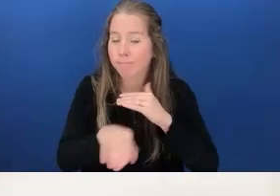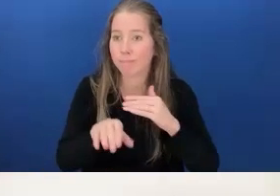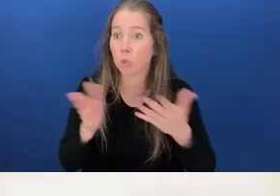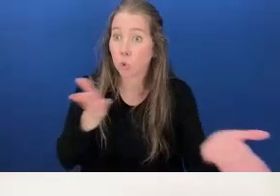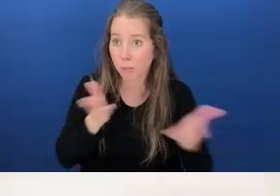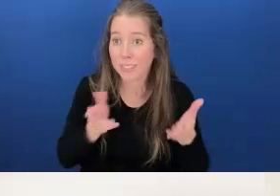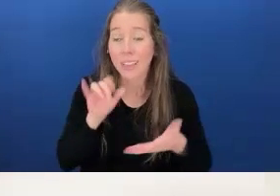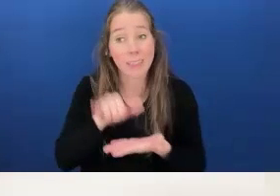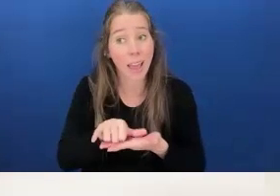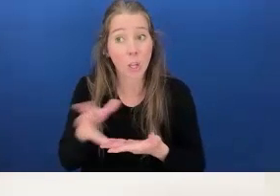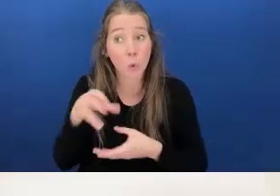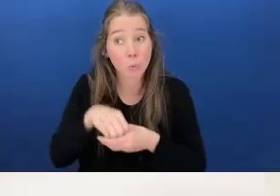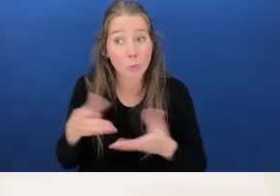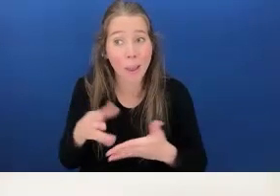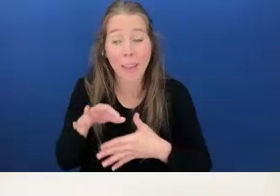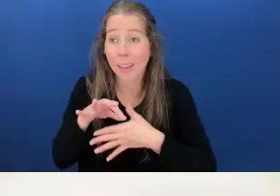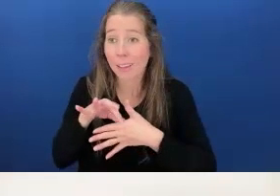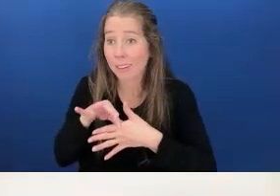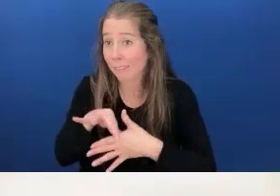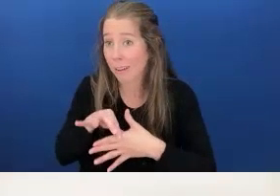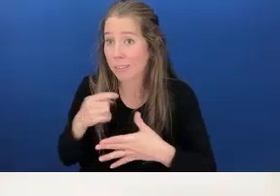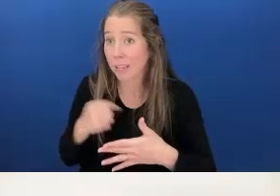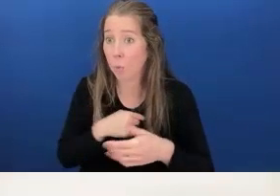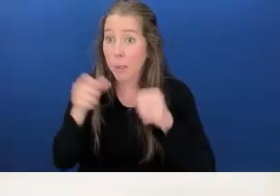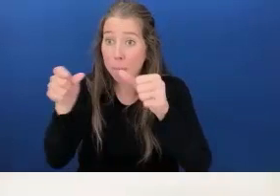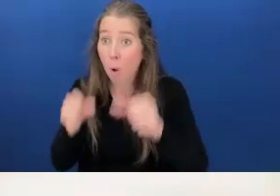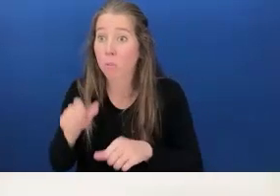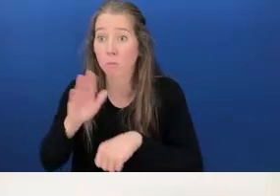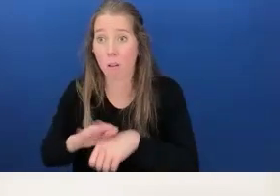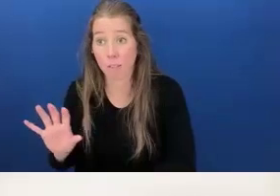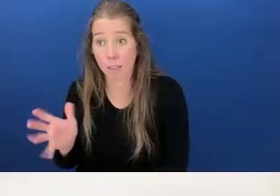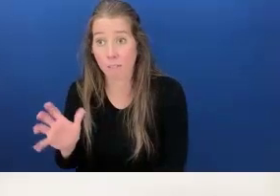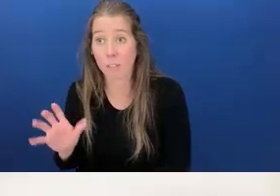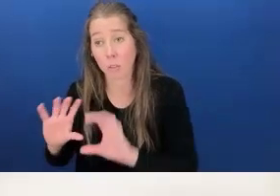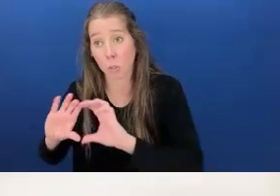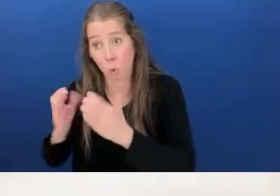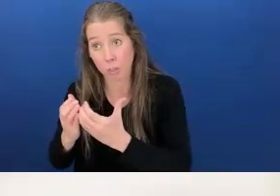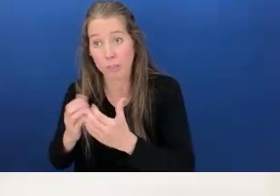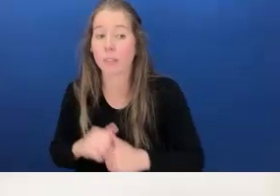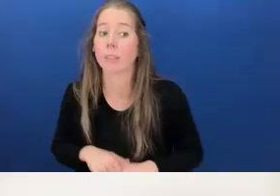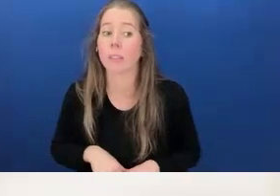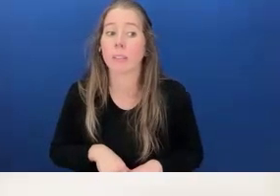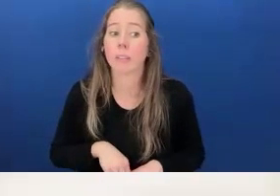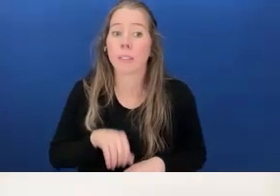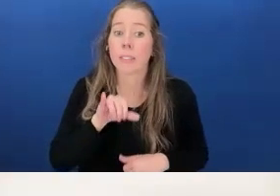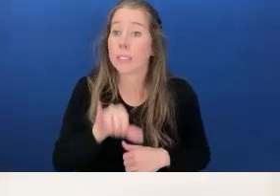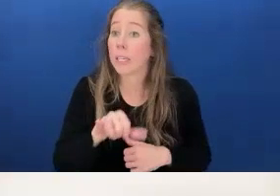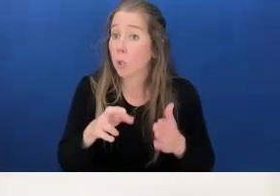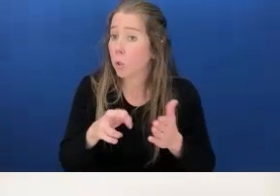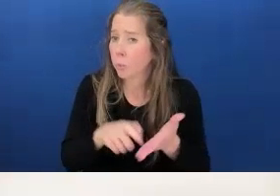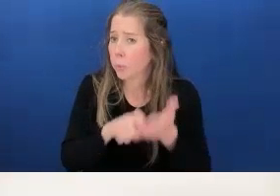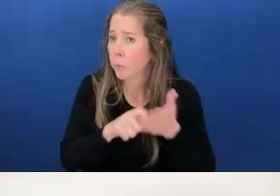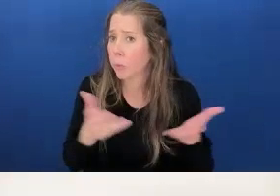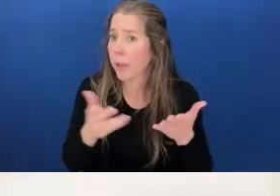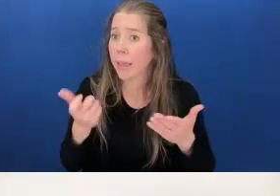includes content that we publish in our Canvas courses. The rule requires that any